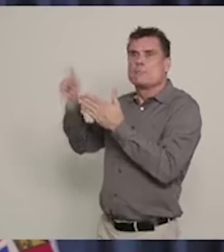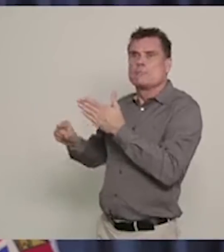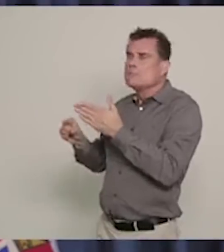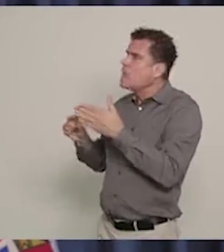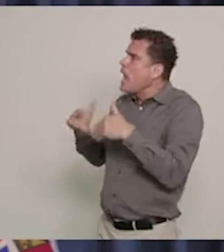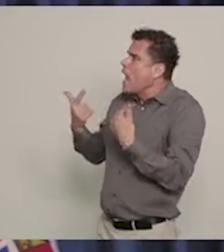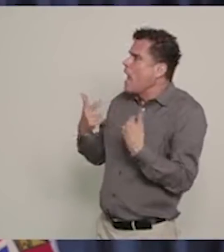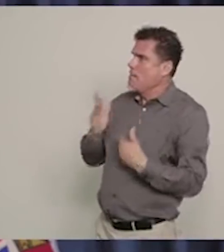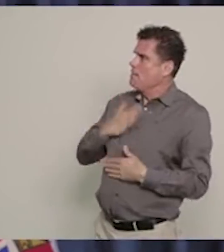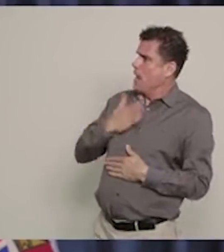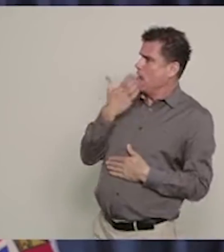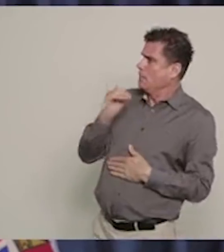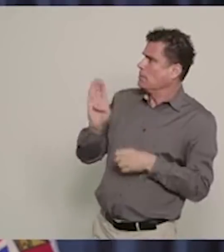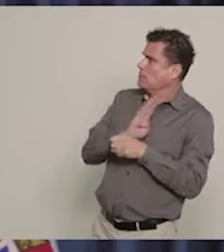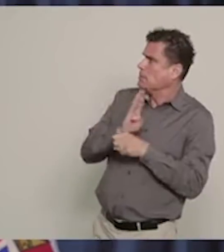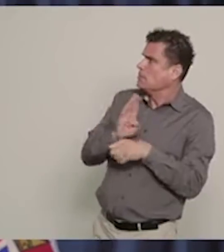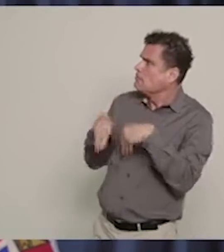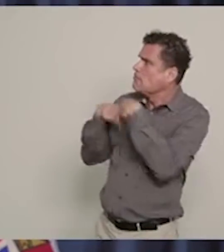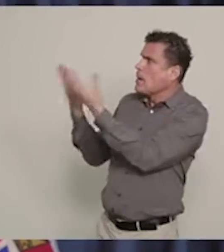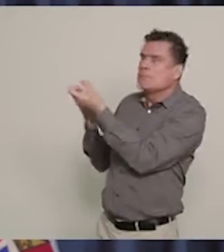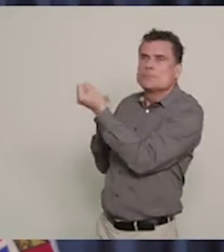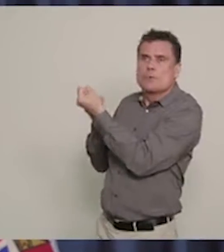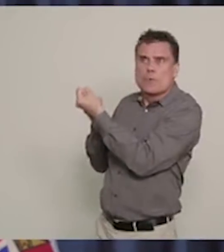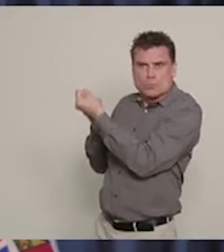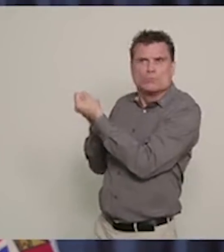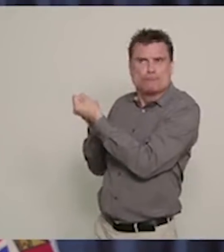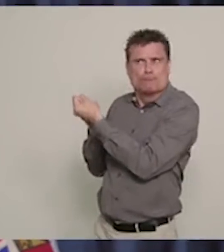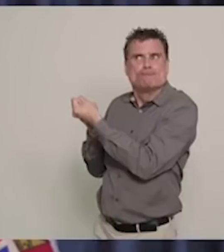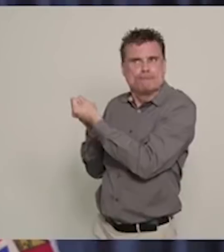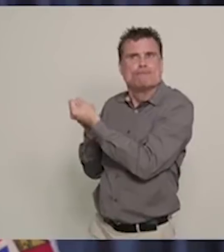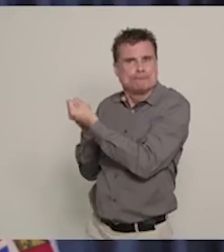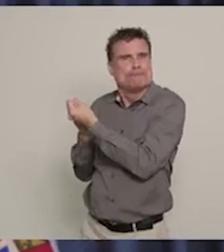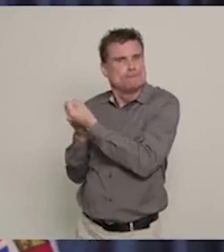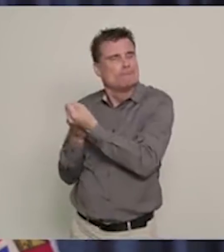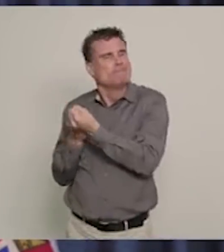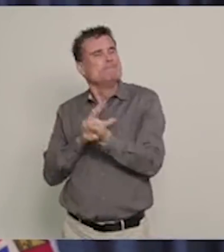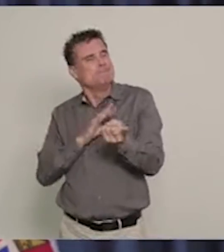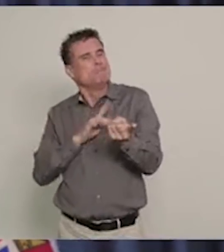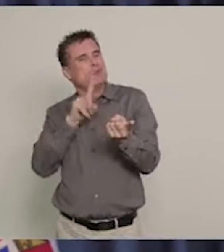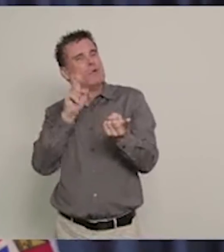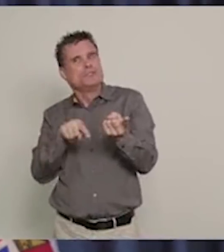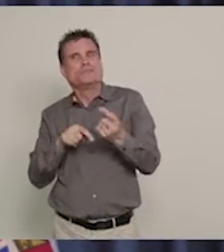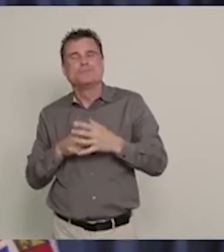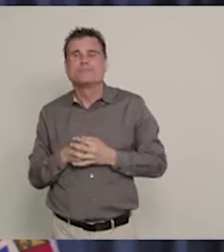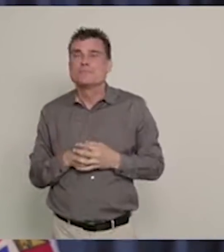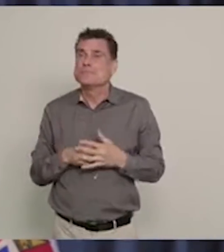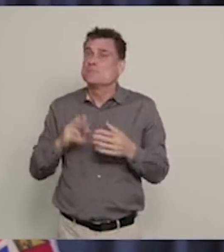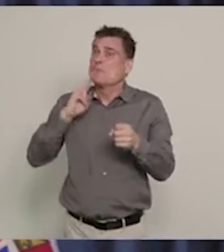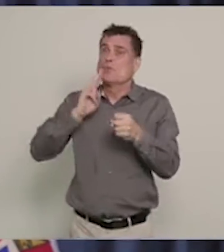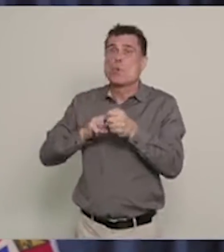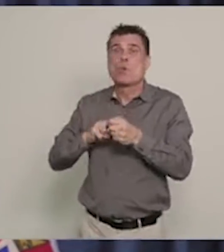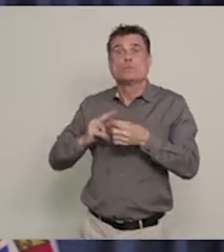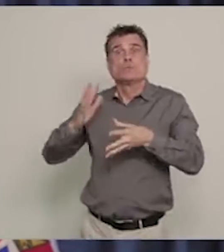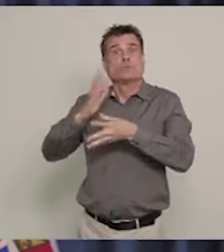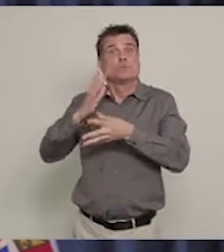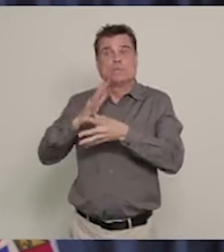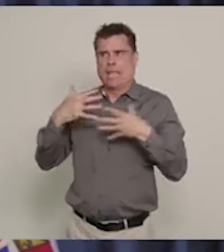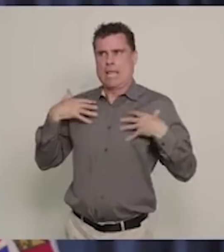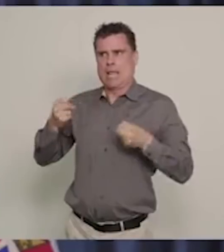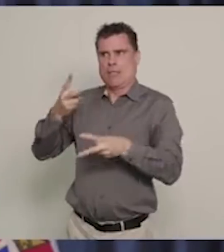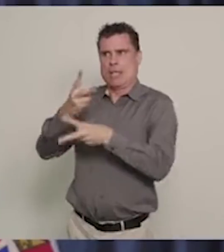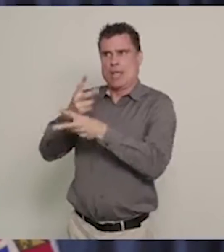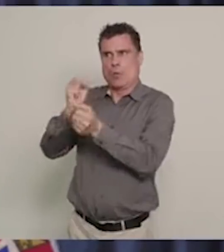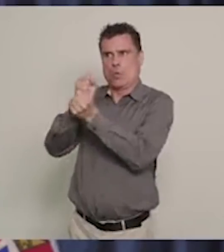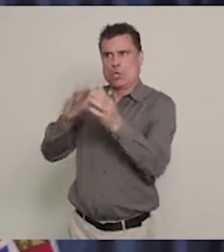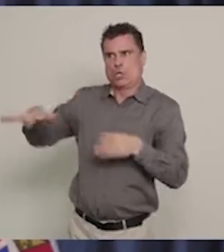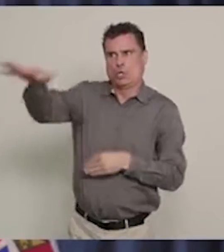We always think, of course, of our healthcare workers, our doctors, our nurses, our care aides, who are our paramedics, ambulance attendants that